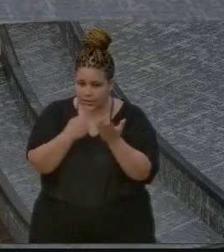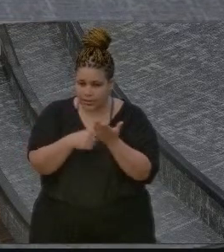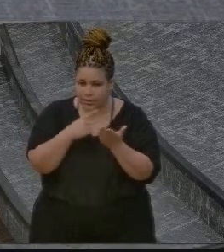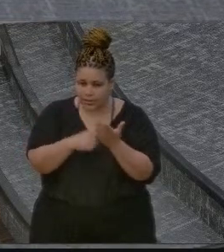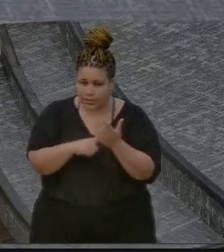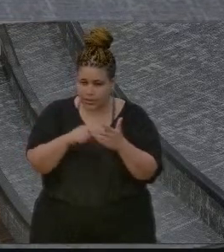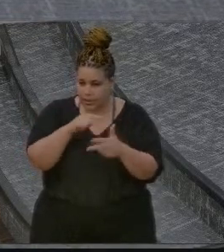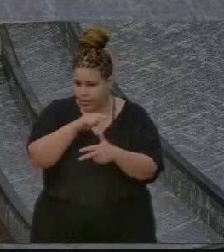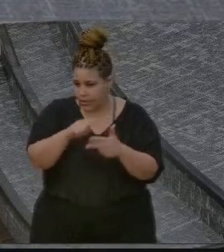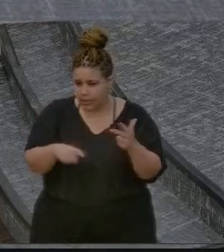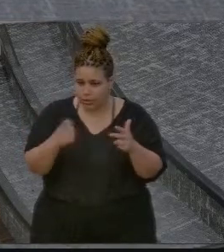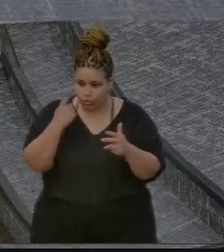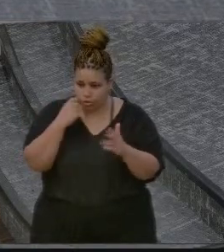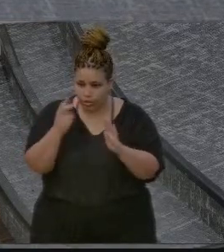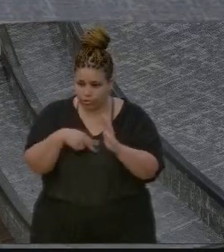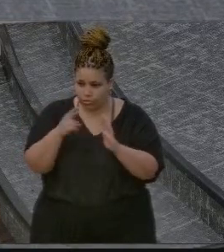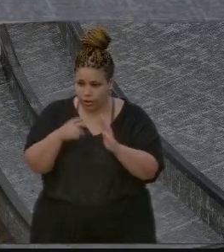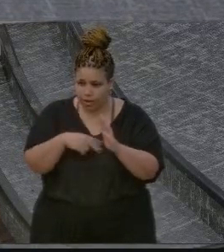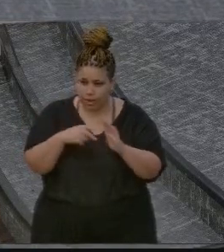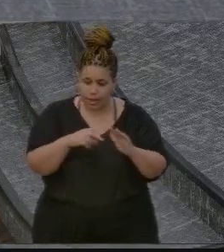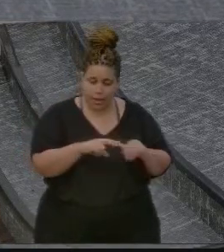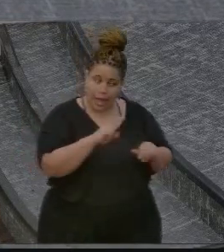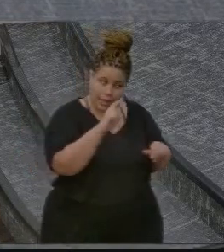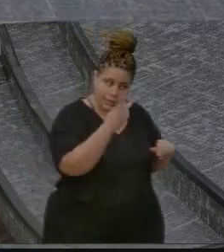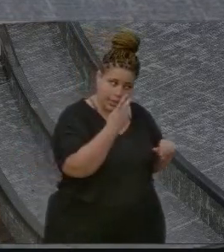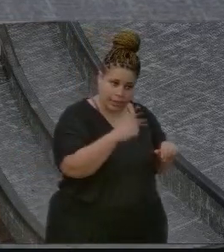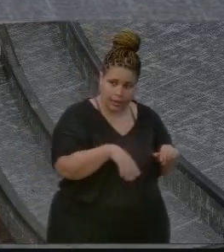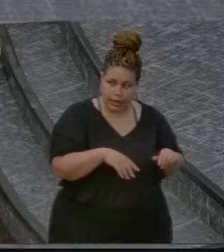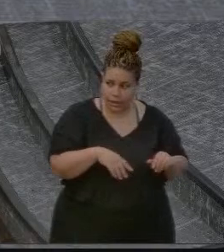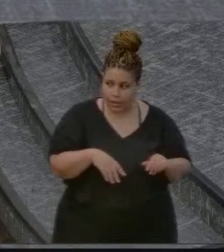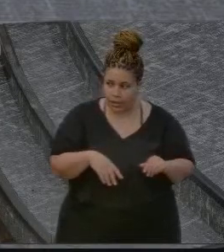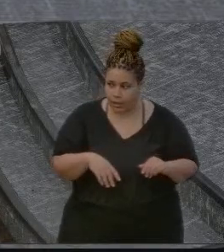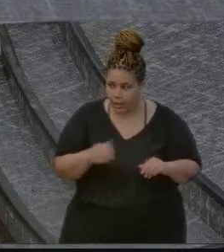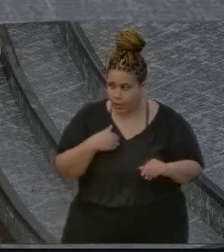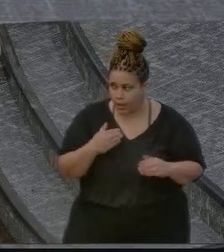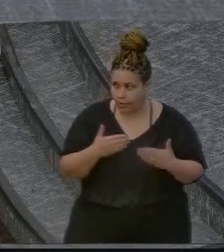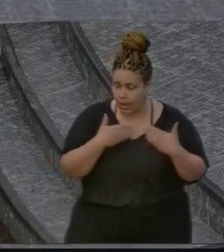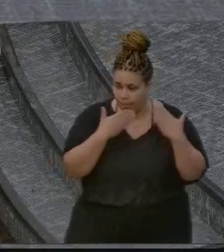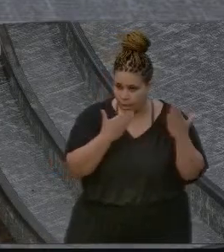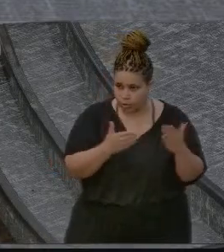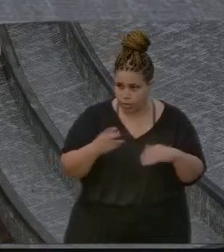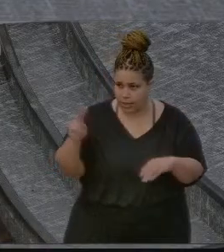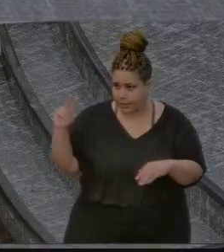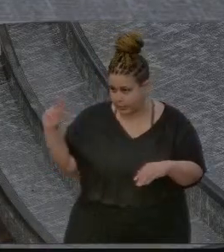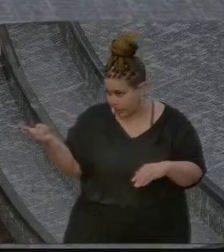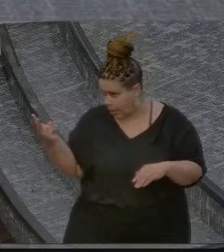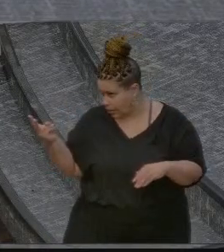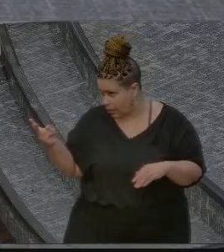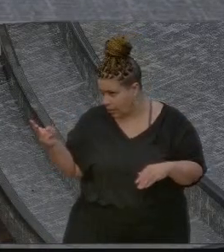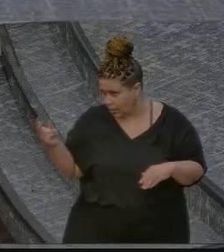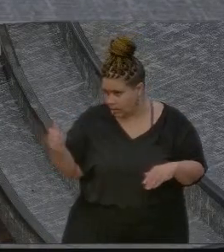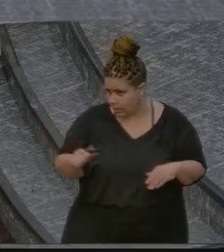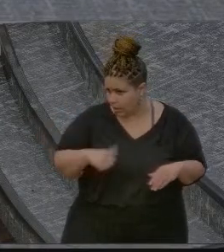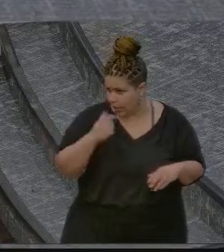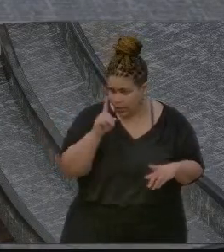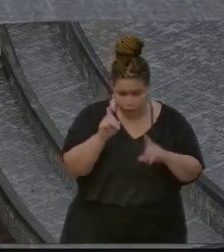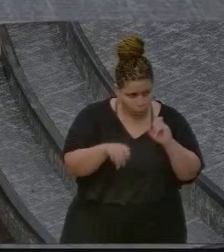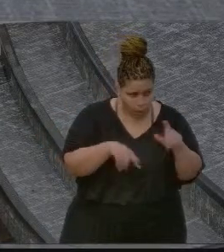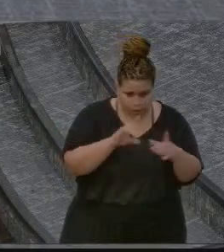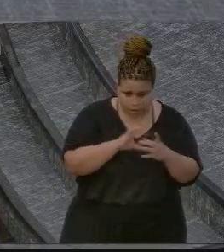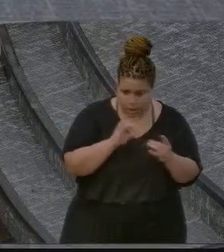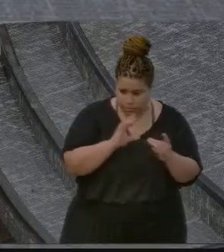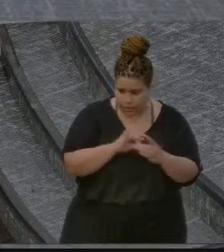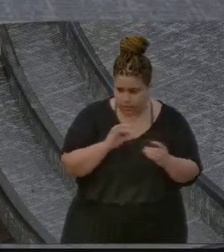things you just read. Second. Okay, we have a motion and a second. Any questions or